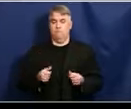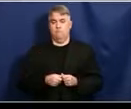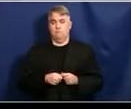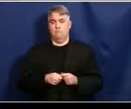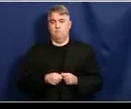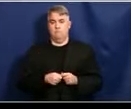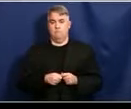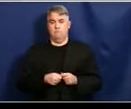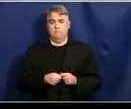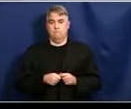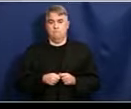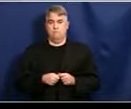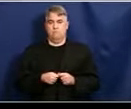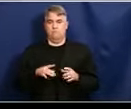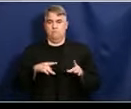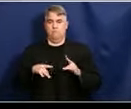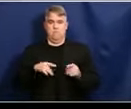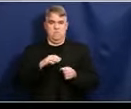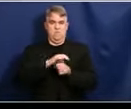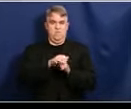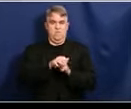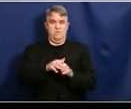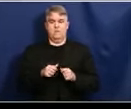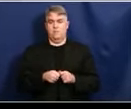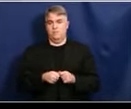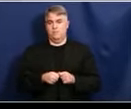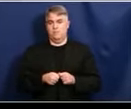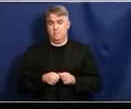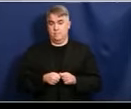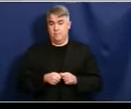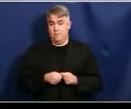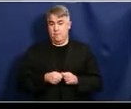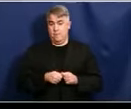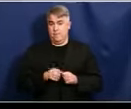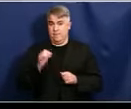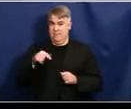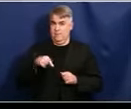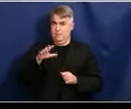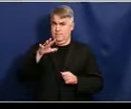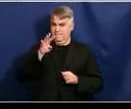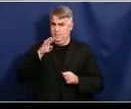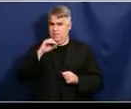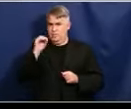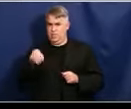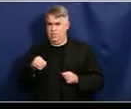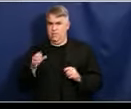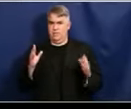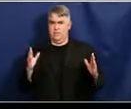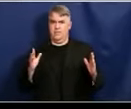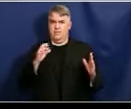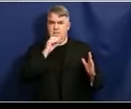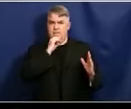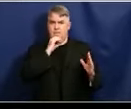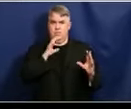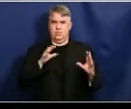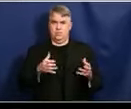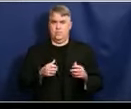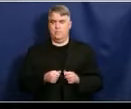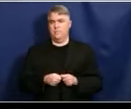of the cases. So again, that age group makes up 54%. And then